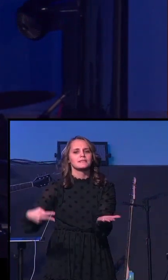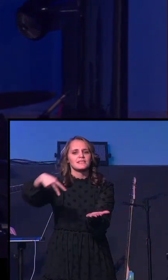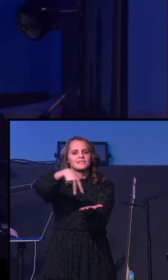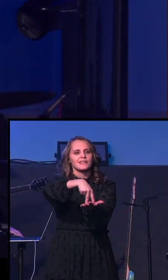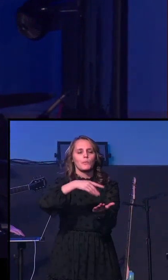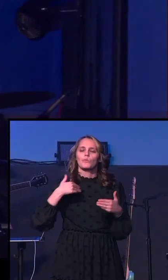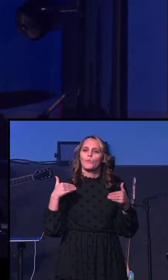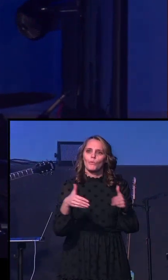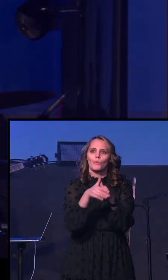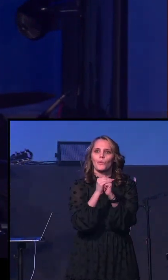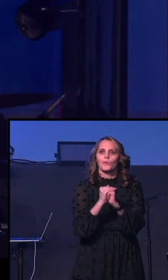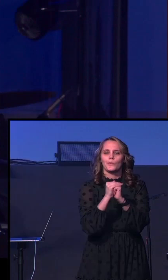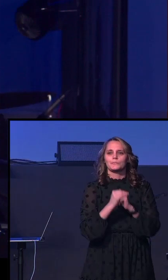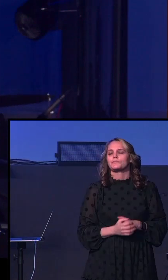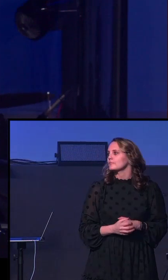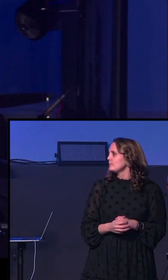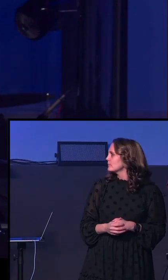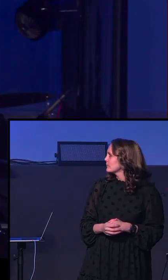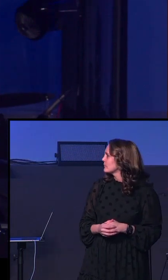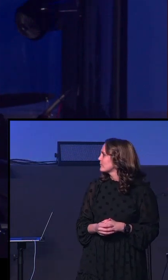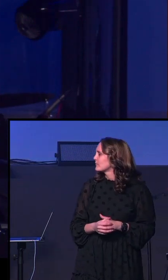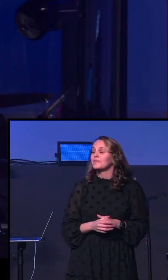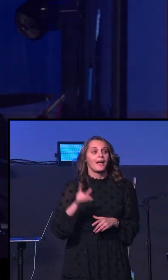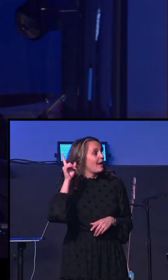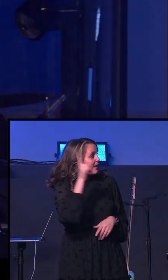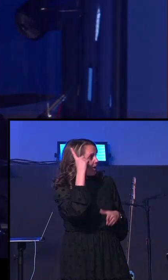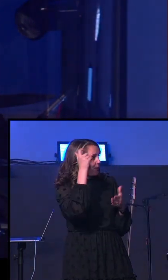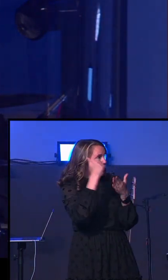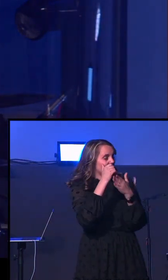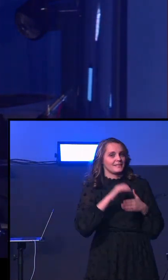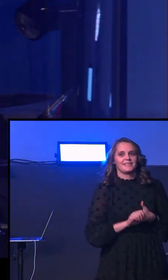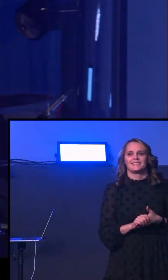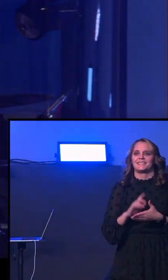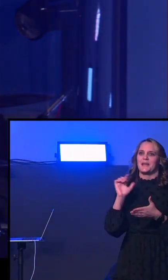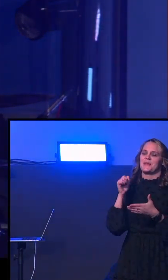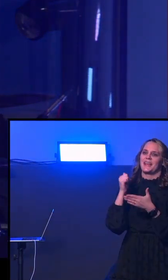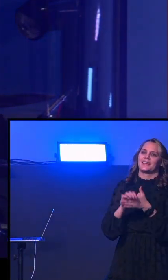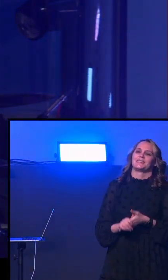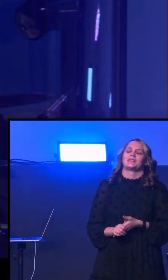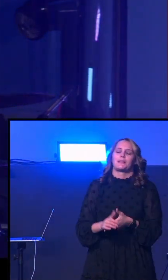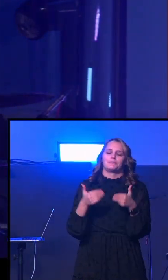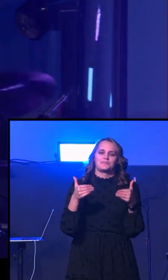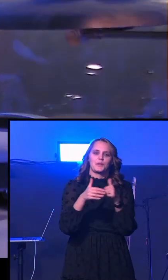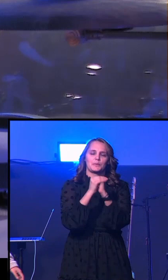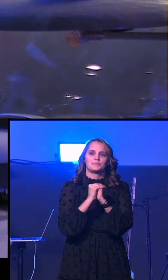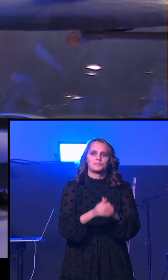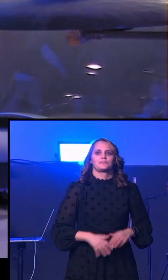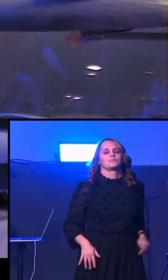Let's worship him. How many know the battle belongs to him? Amen? Amen. Well, let's worship.